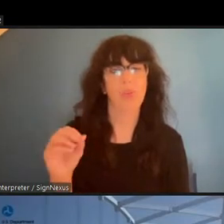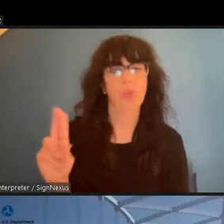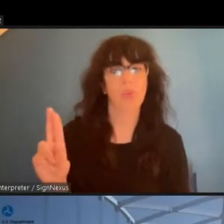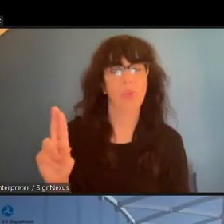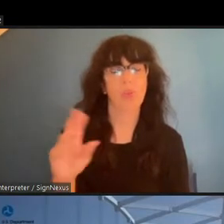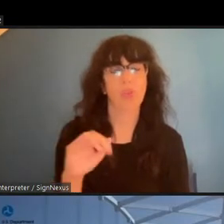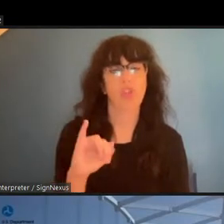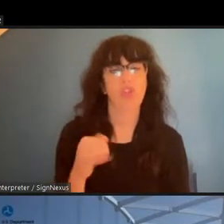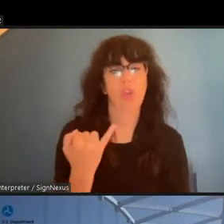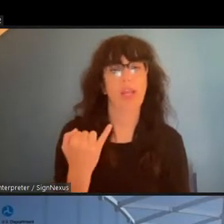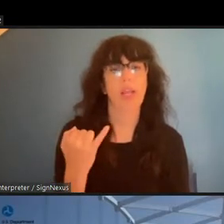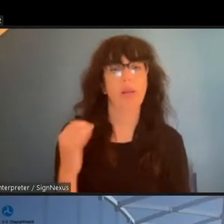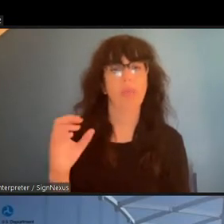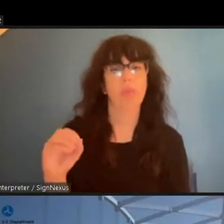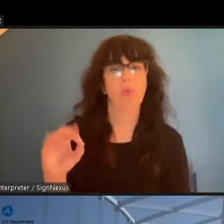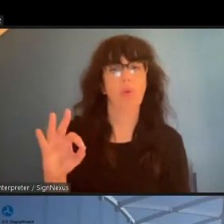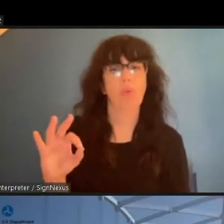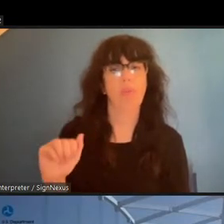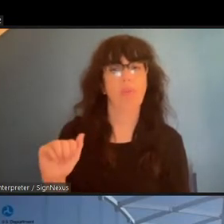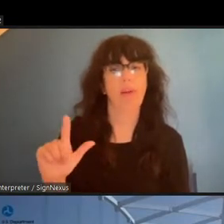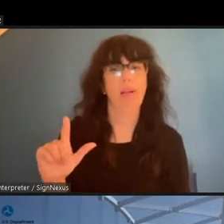james o'fallow